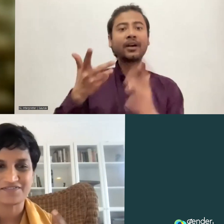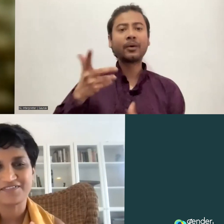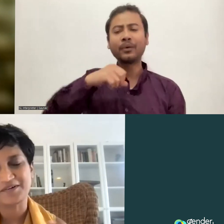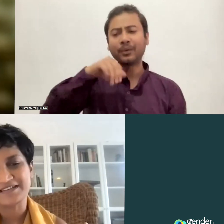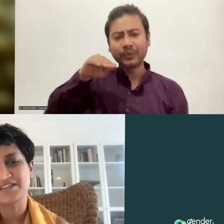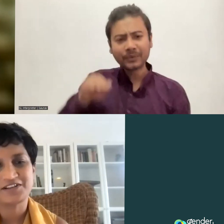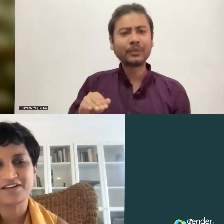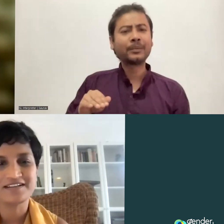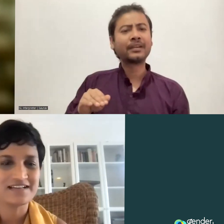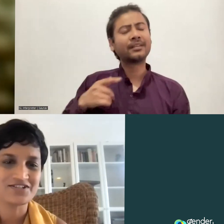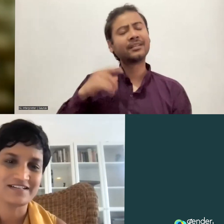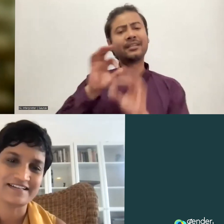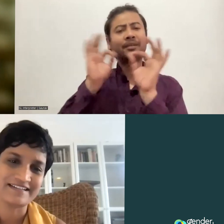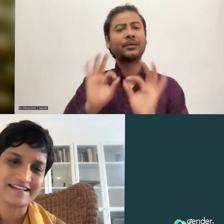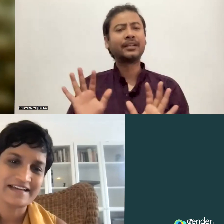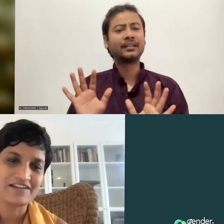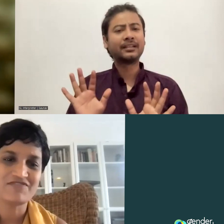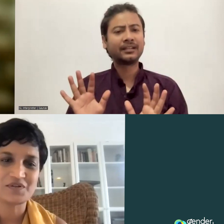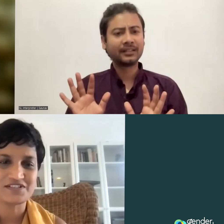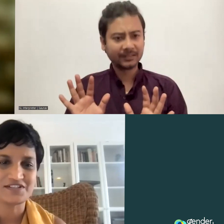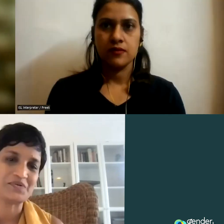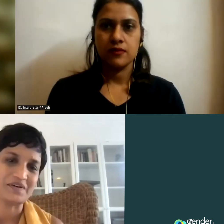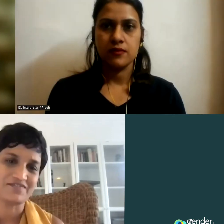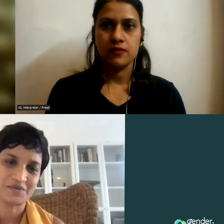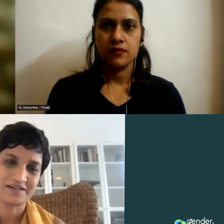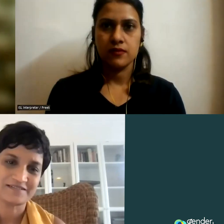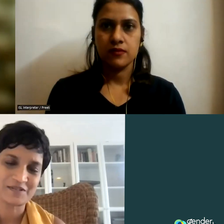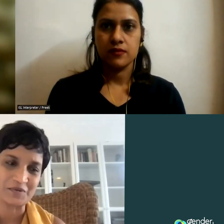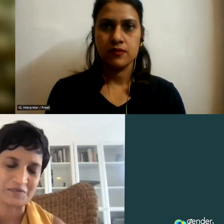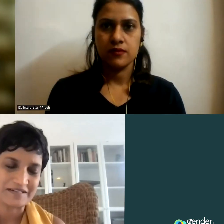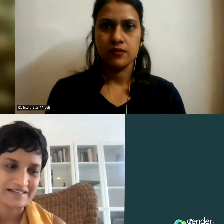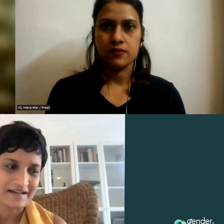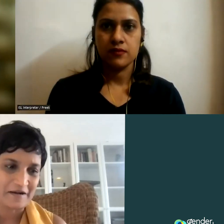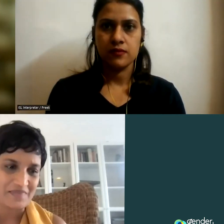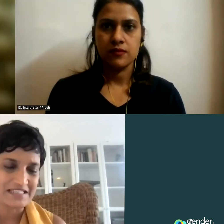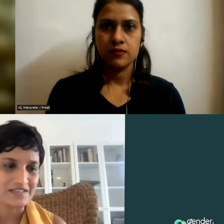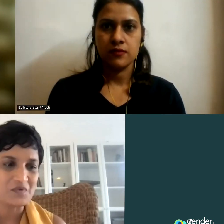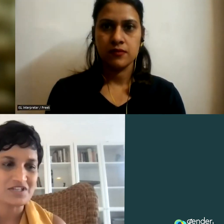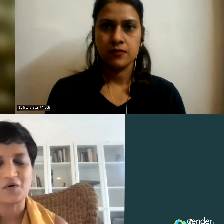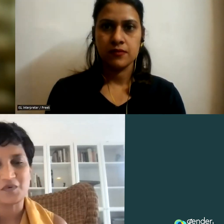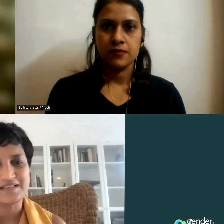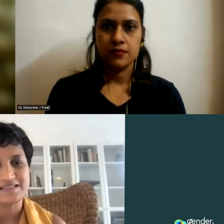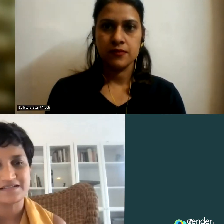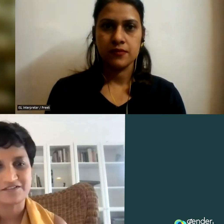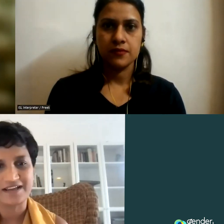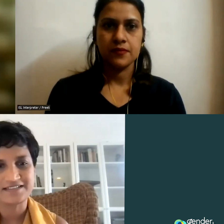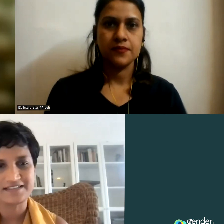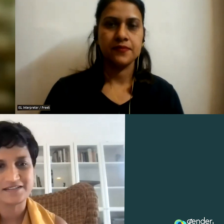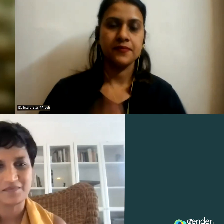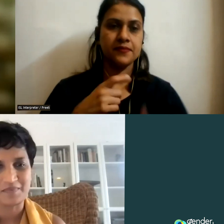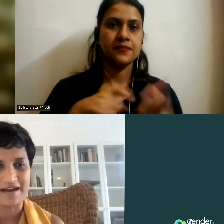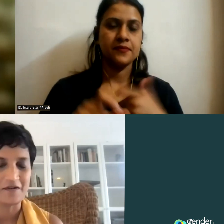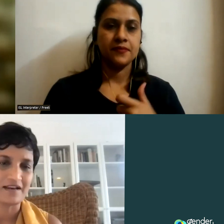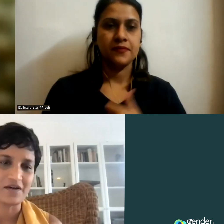sort of, intentionally or unintentionally influence you, if you will. So that's something which I've always